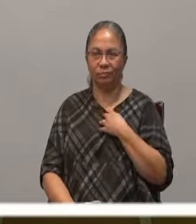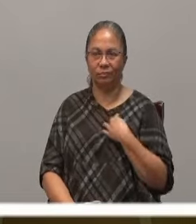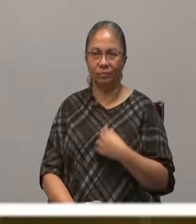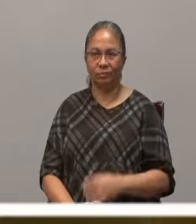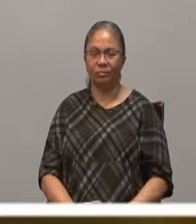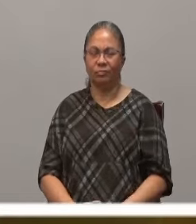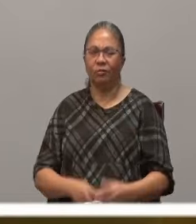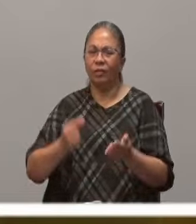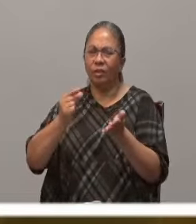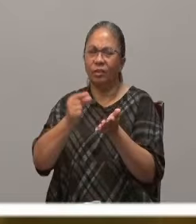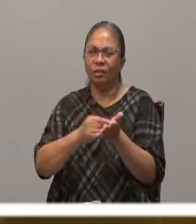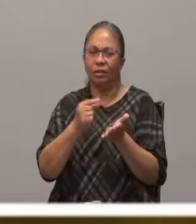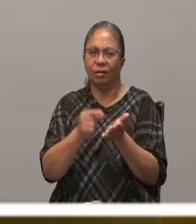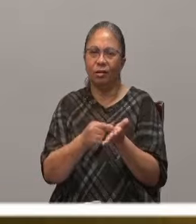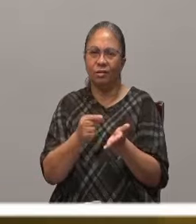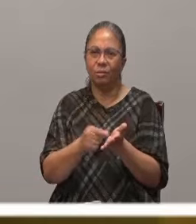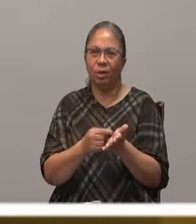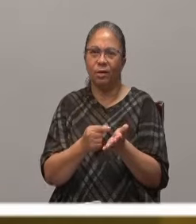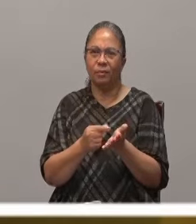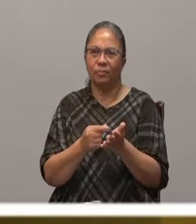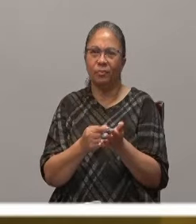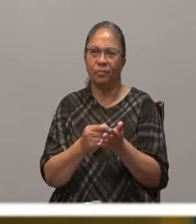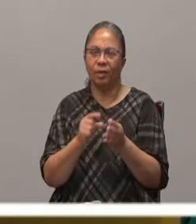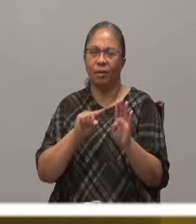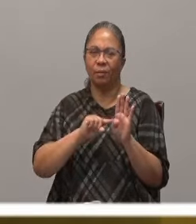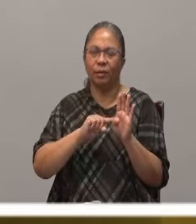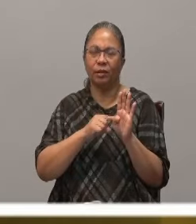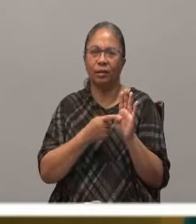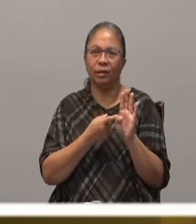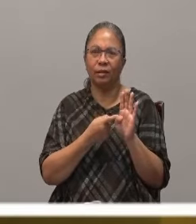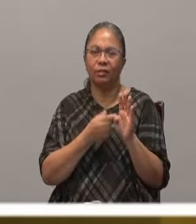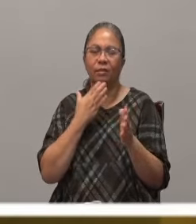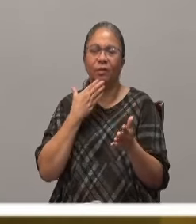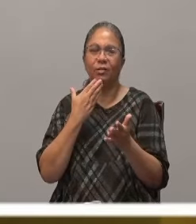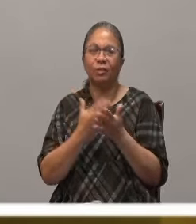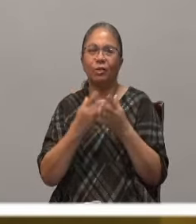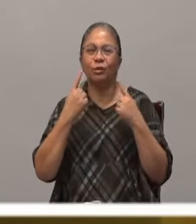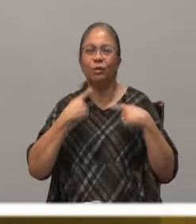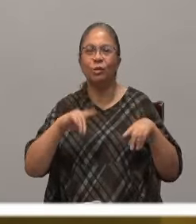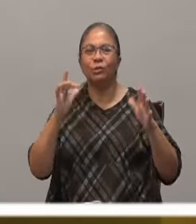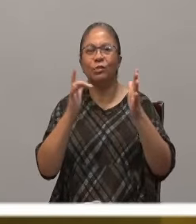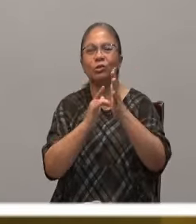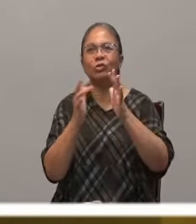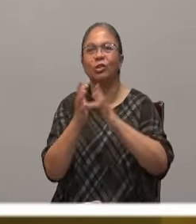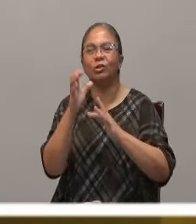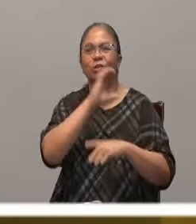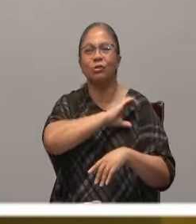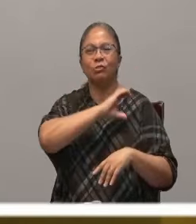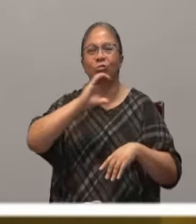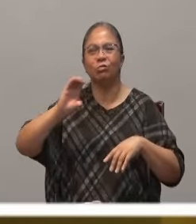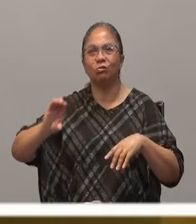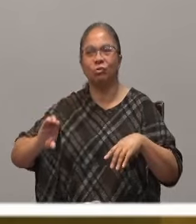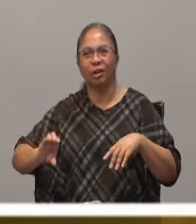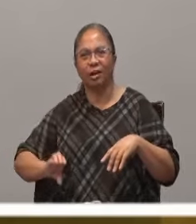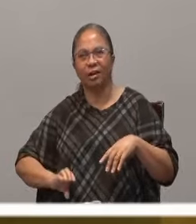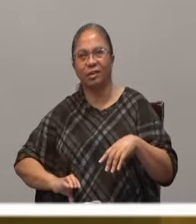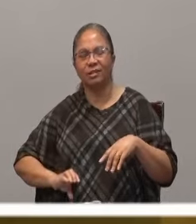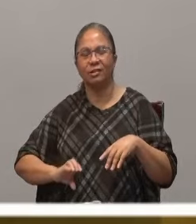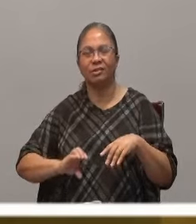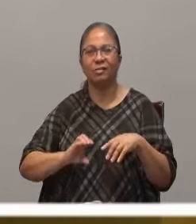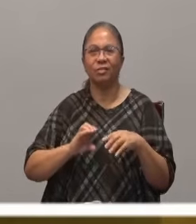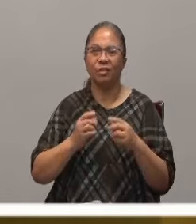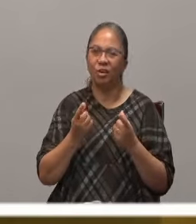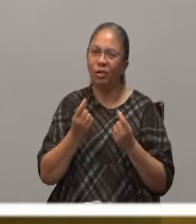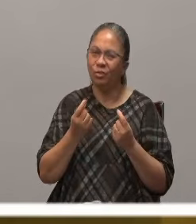In Mark's Gospel, we begin with the good news of Jesus Christ, and we do a few little